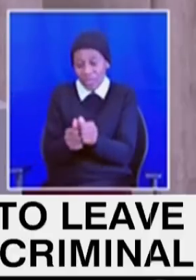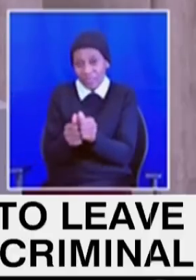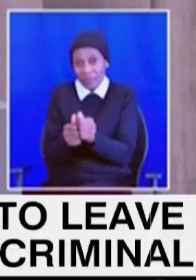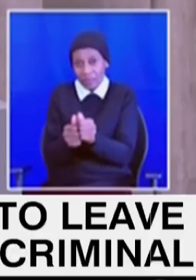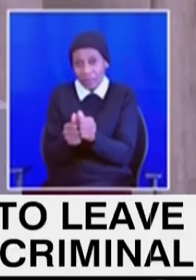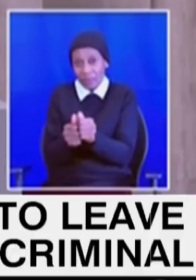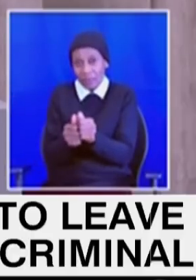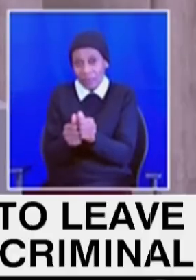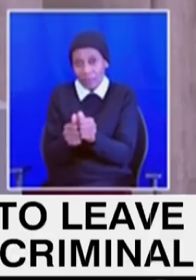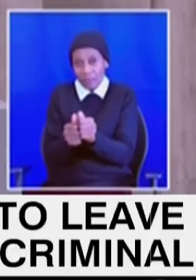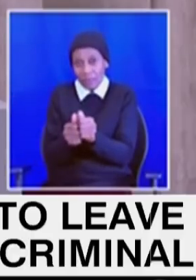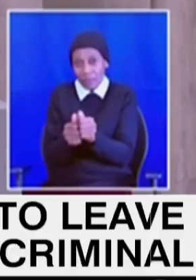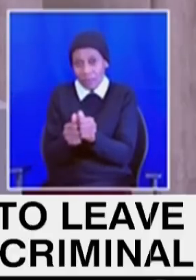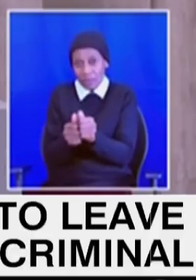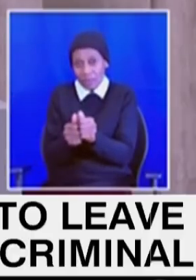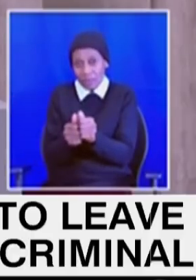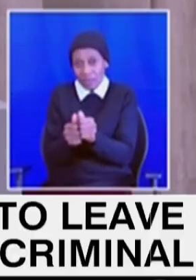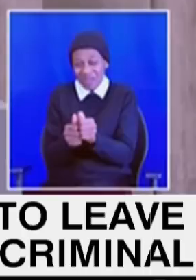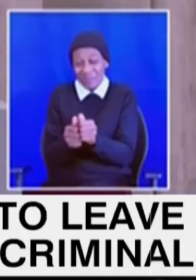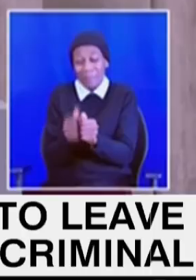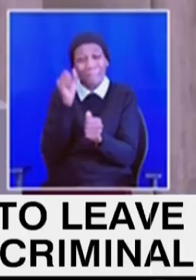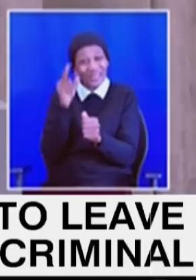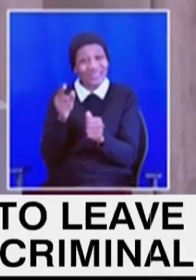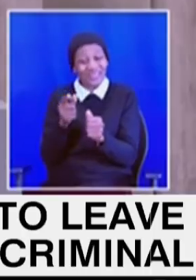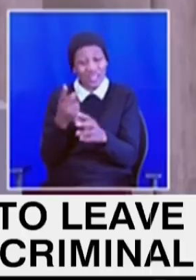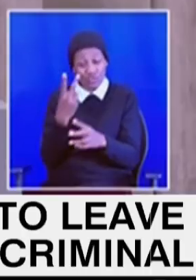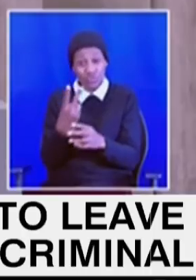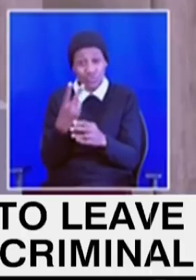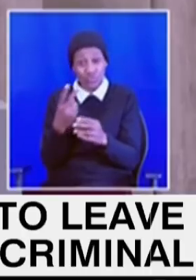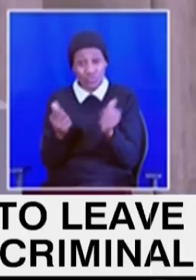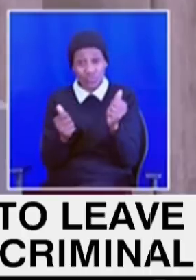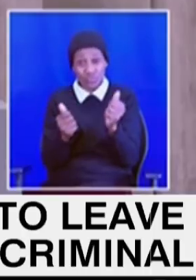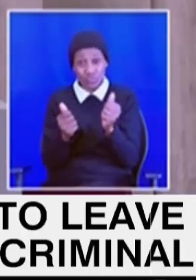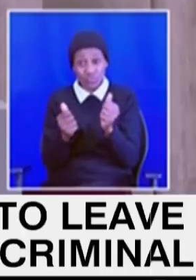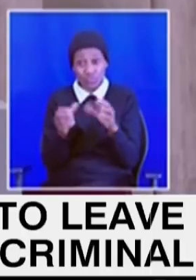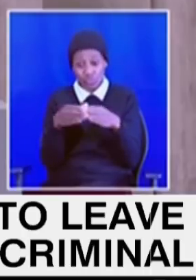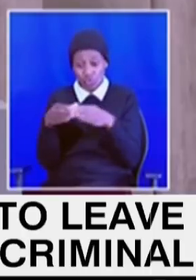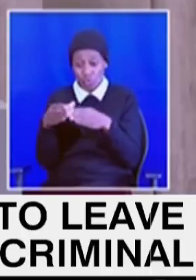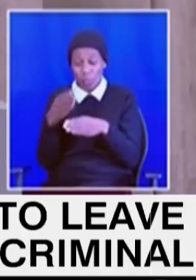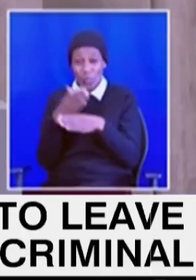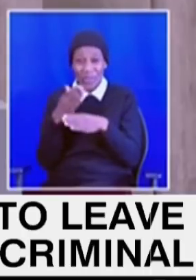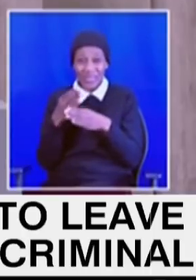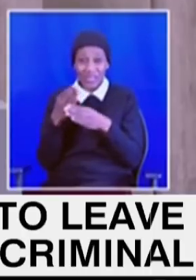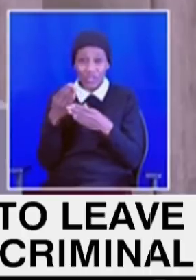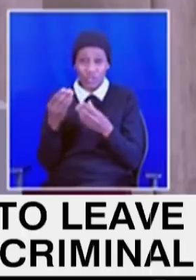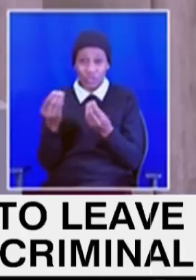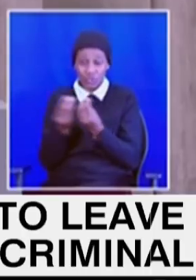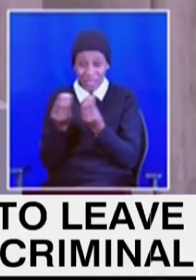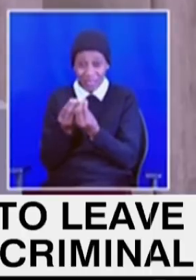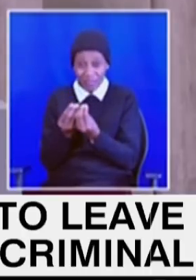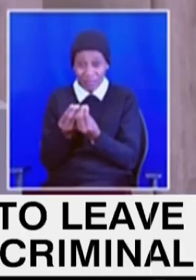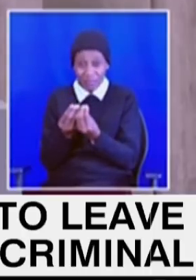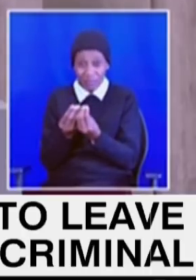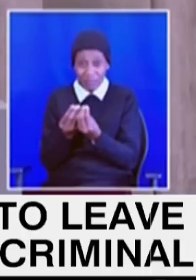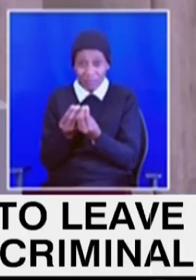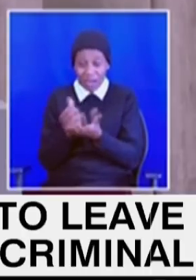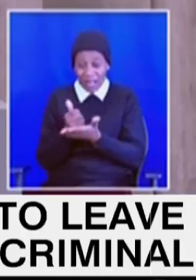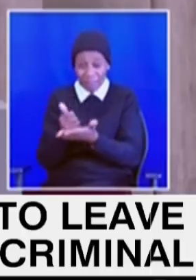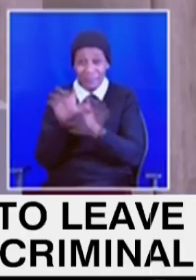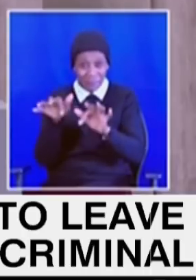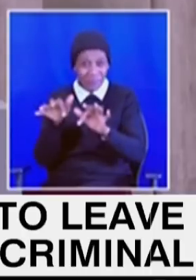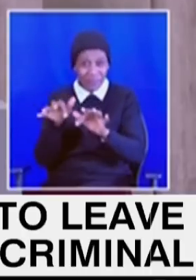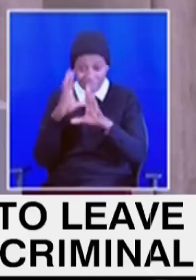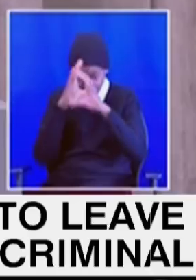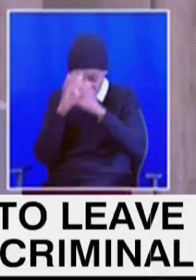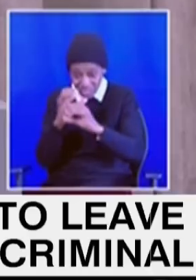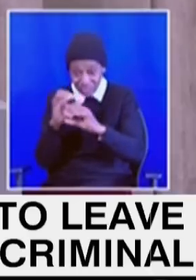up, it's not really about the people. It's almost like making deals. So we want